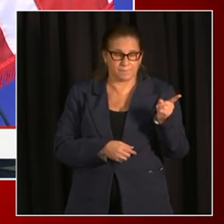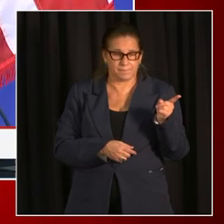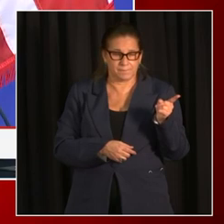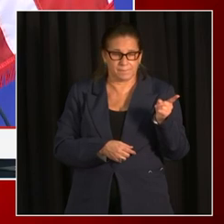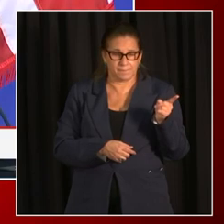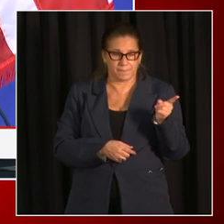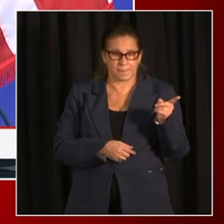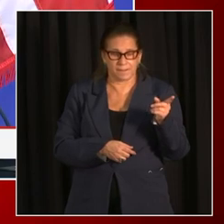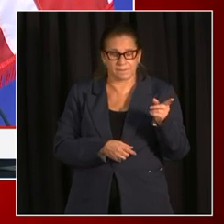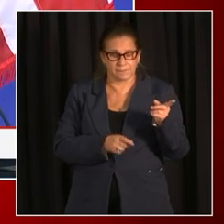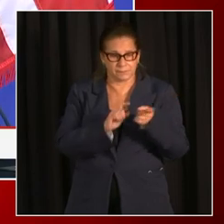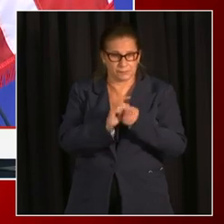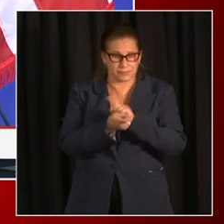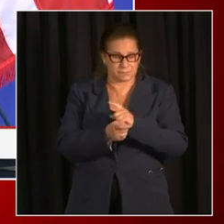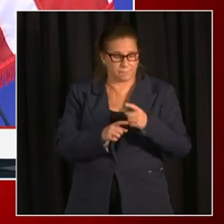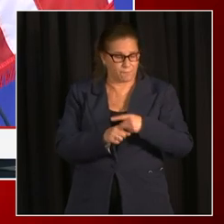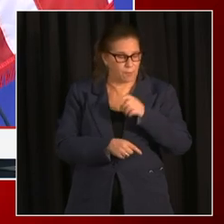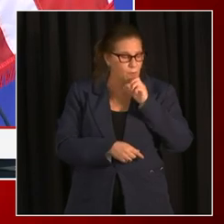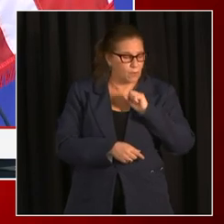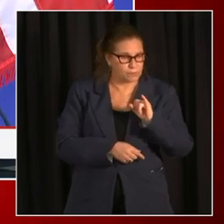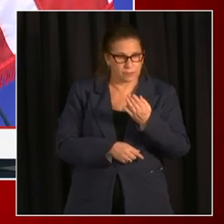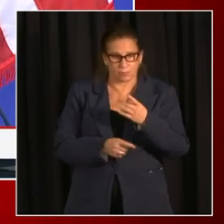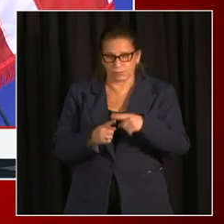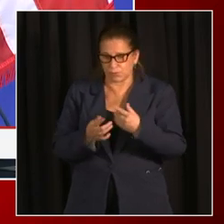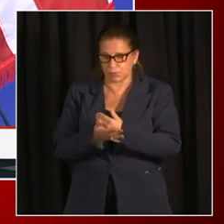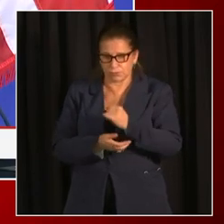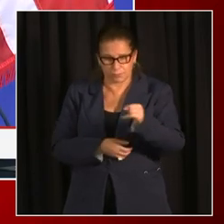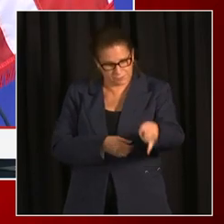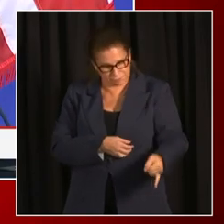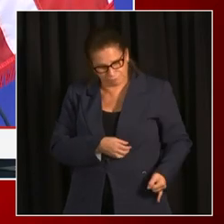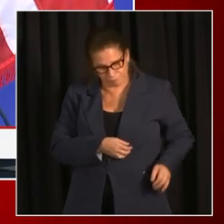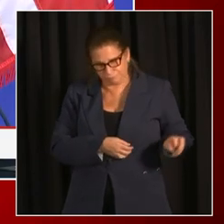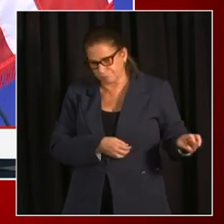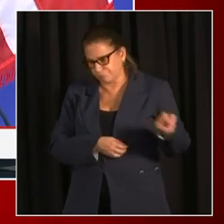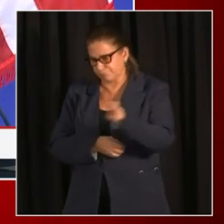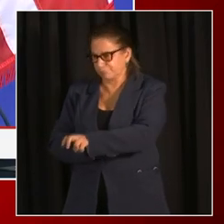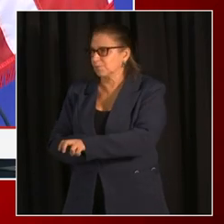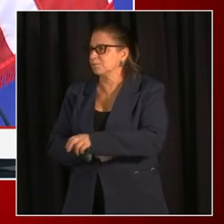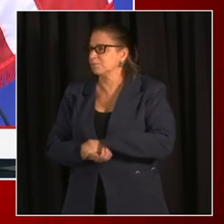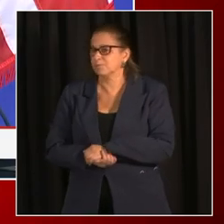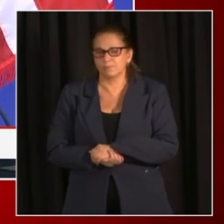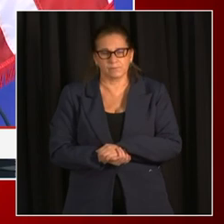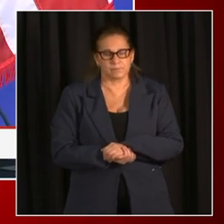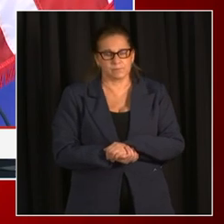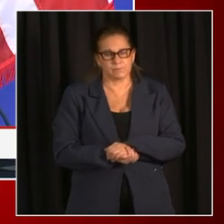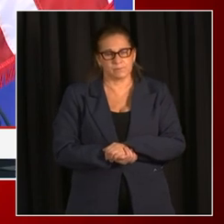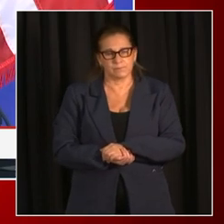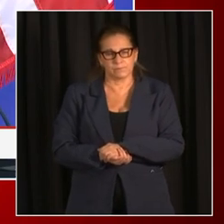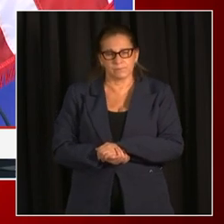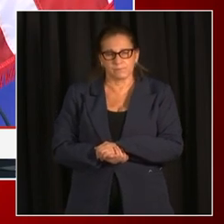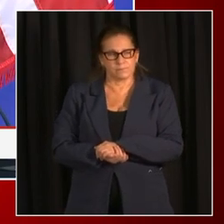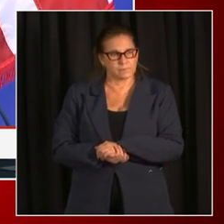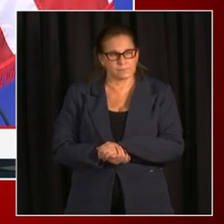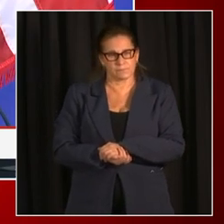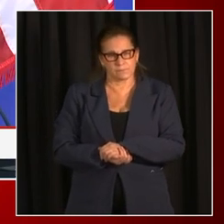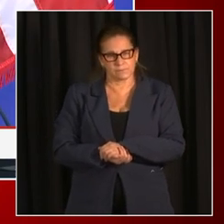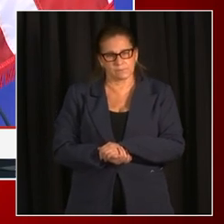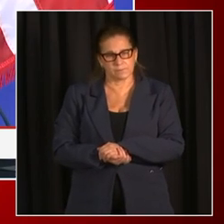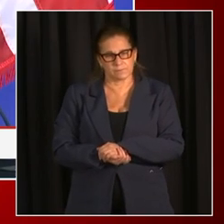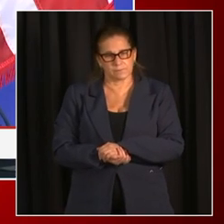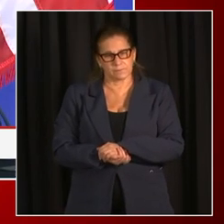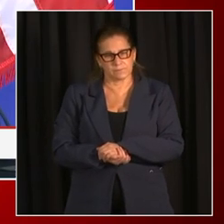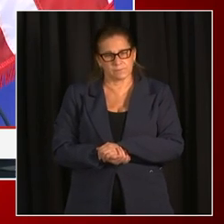job and his new job, and that day was on Friday. And did you ask him when he began talking with Howard about this